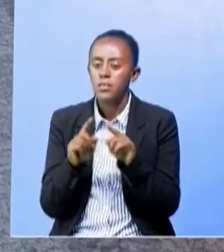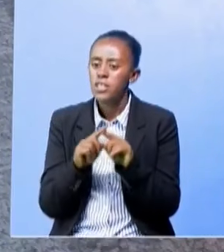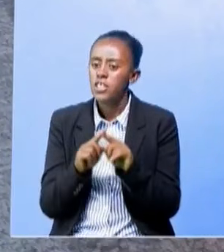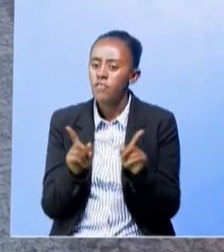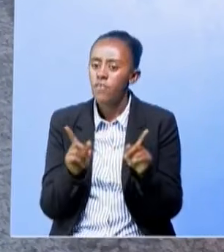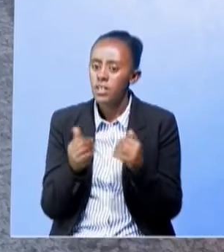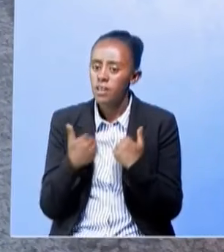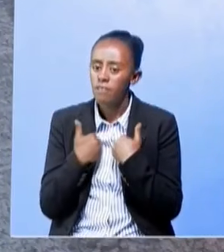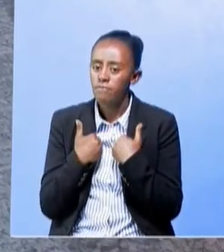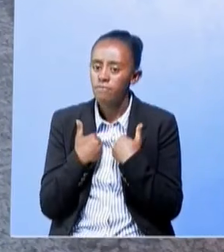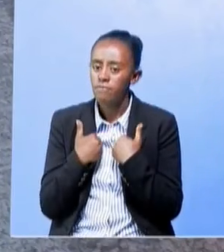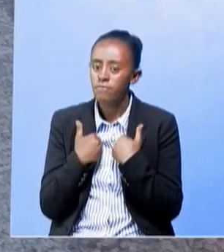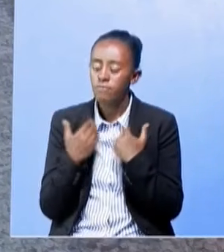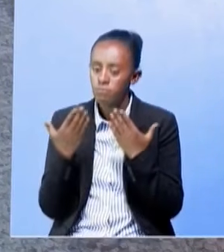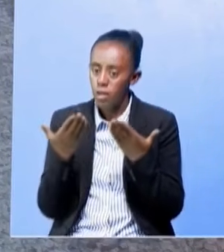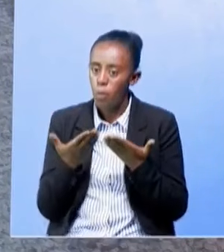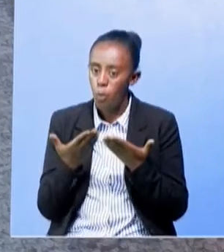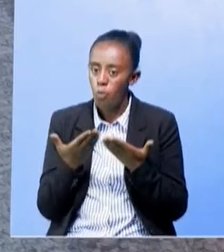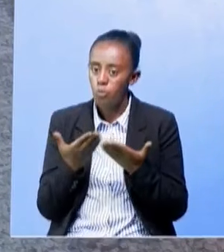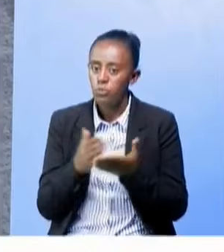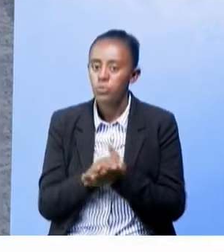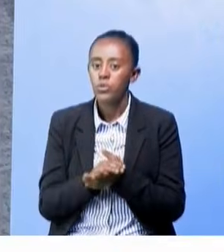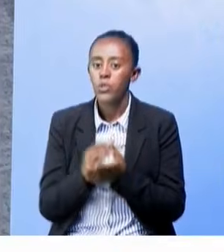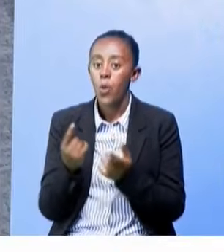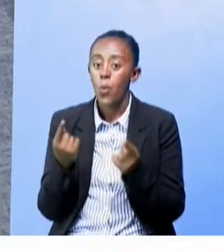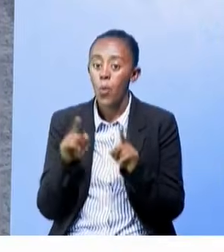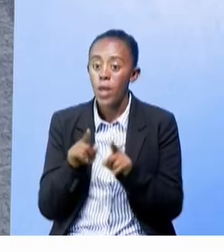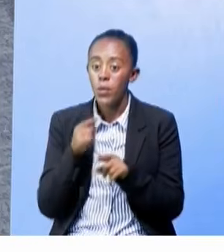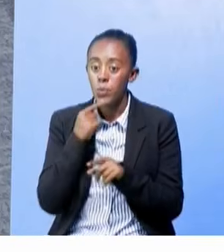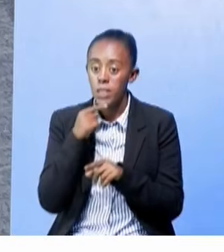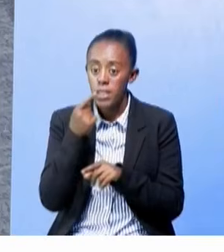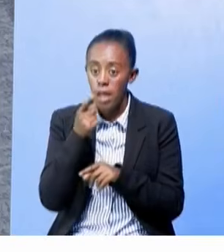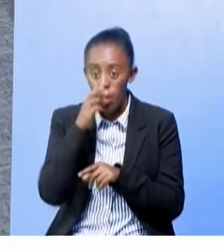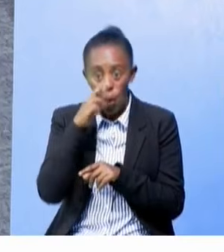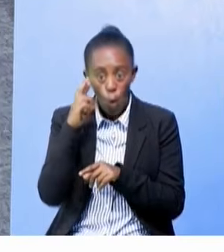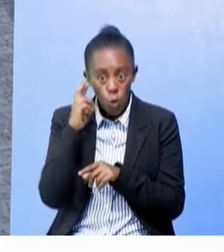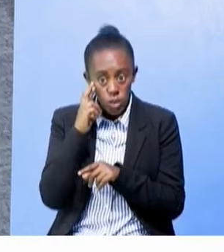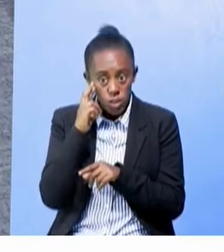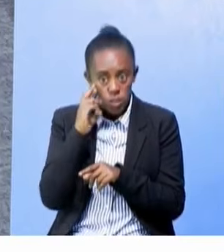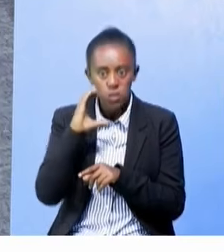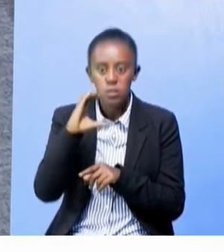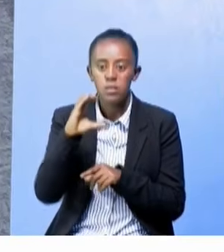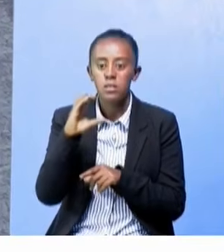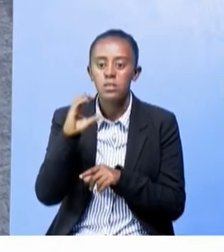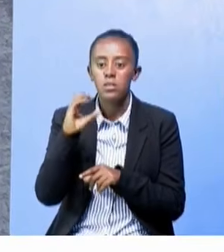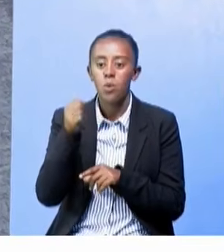difference? Come on here. When we say cause,